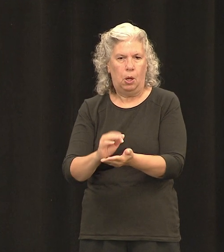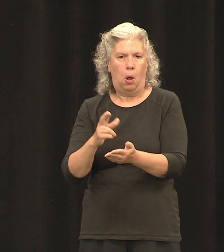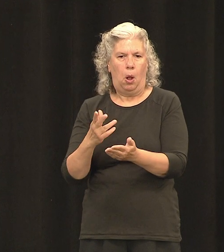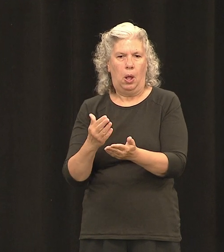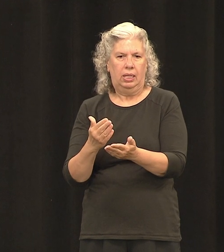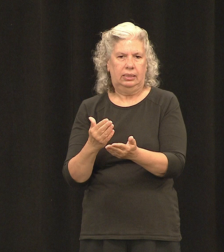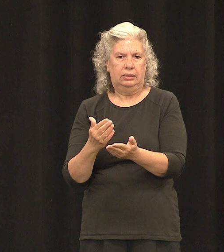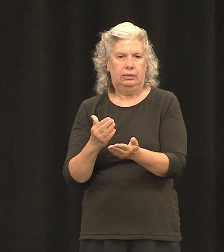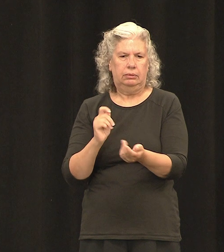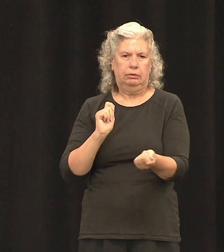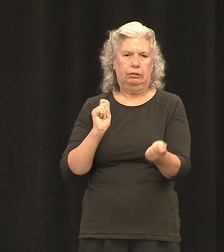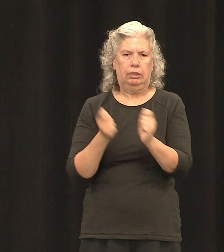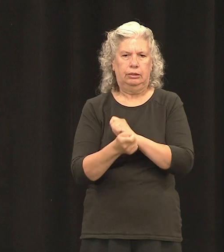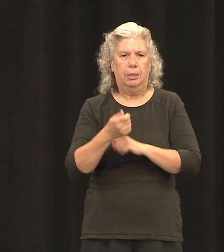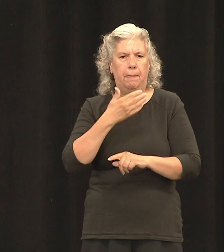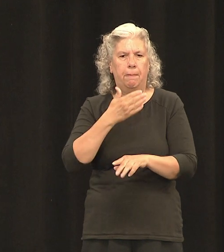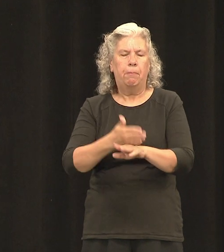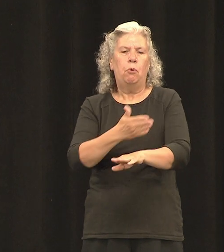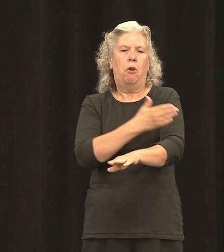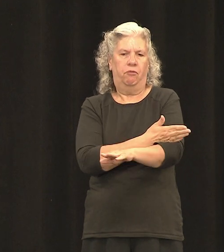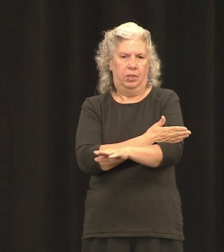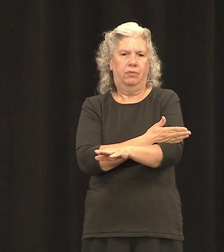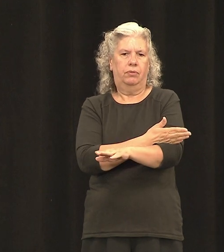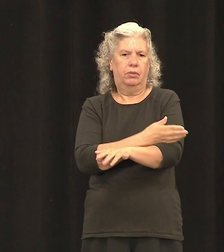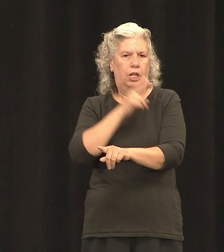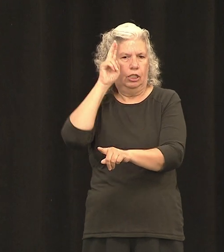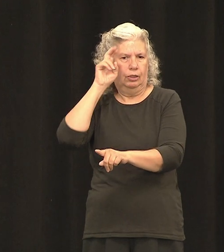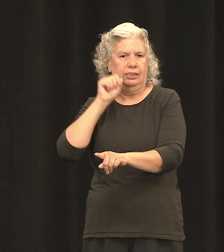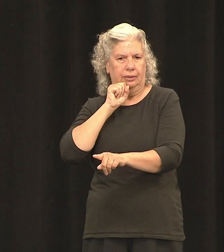pigmentosa. Let's welcome Jennifer and Susie.